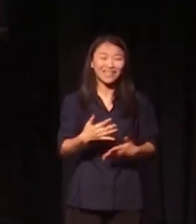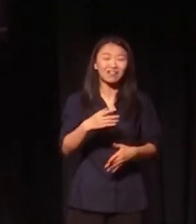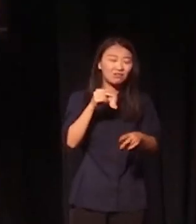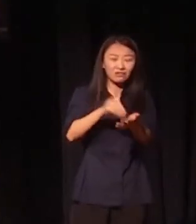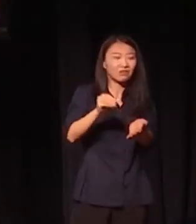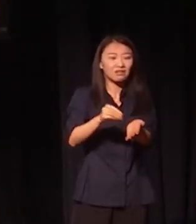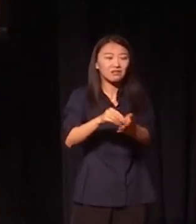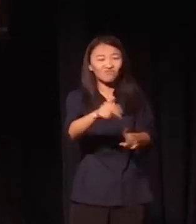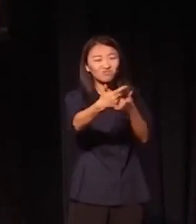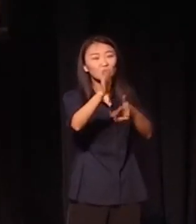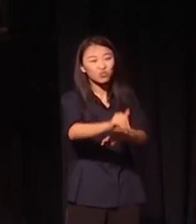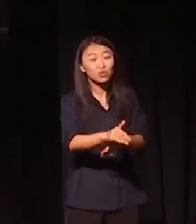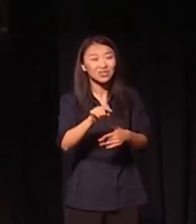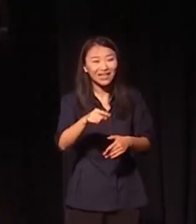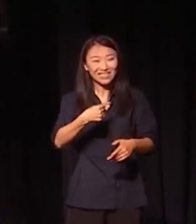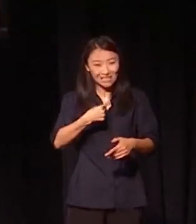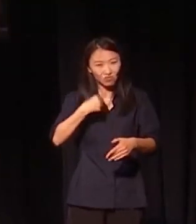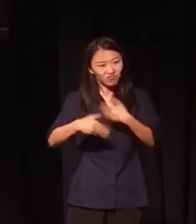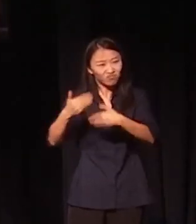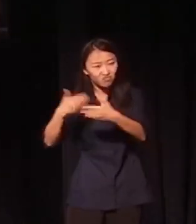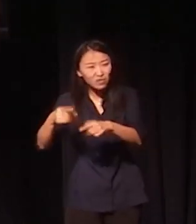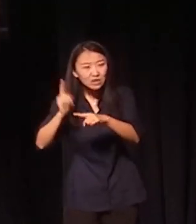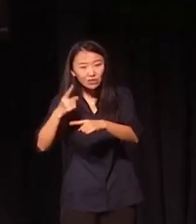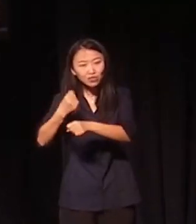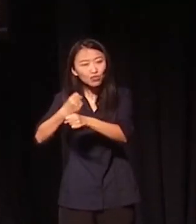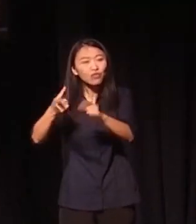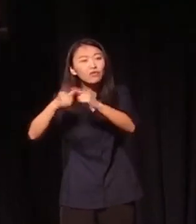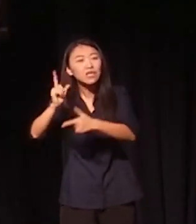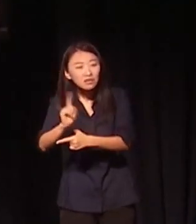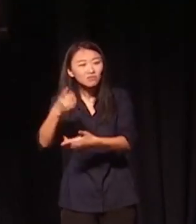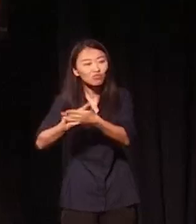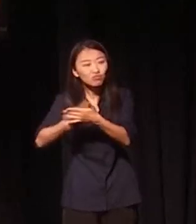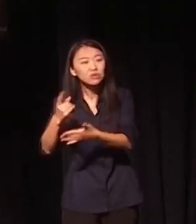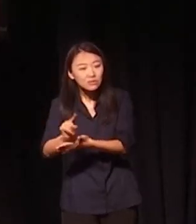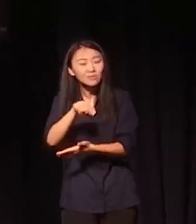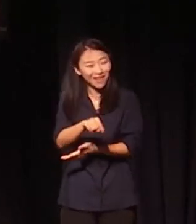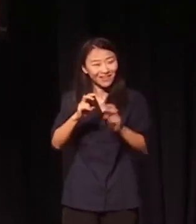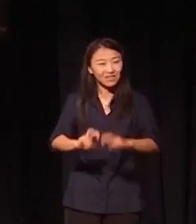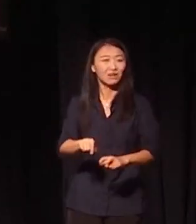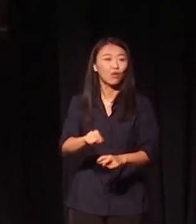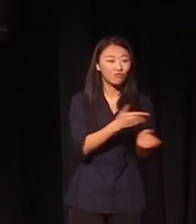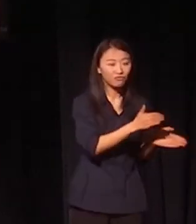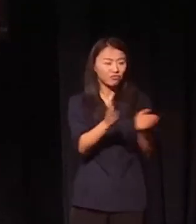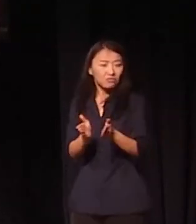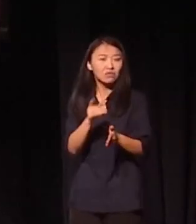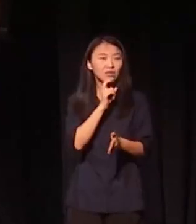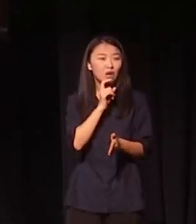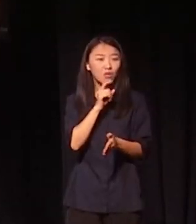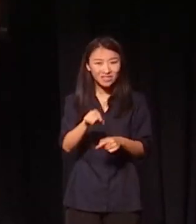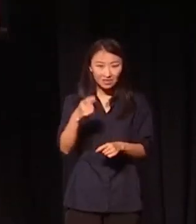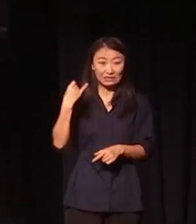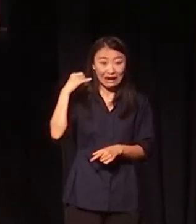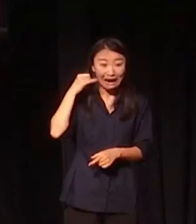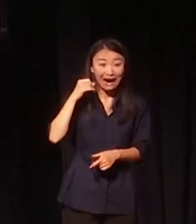happening. How can we make sure that we have best practices in place? What are best practices? How do deaf people want and need